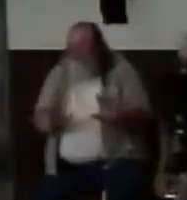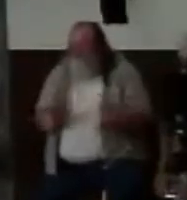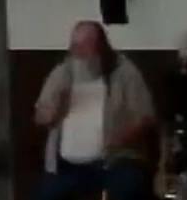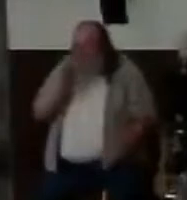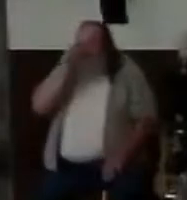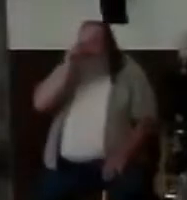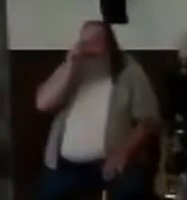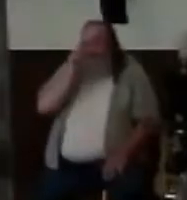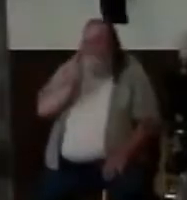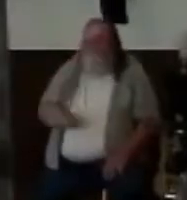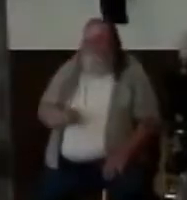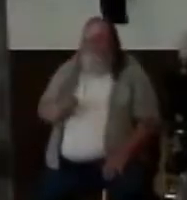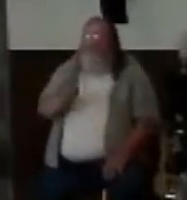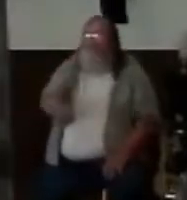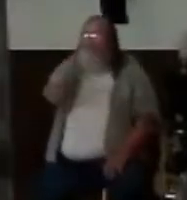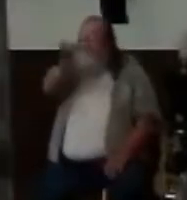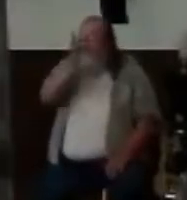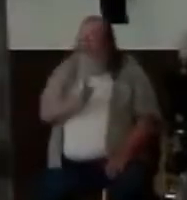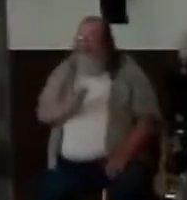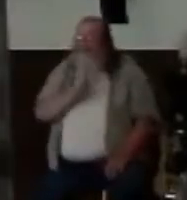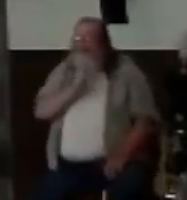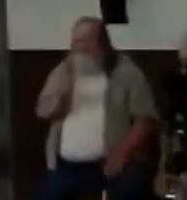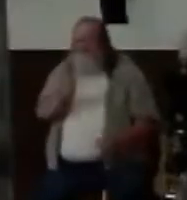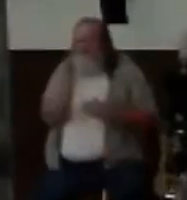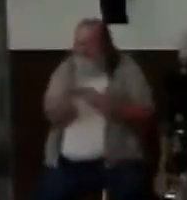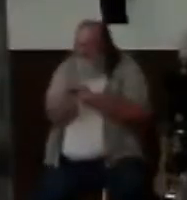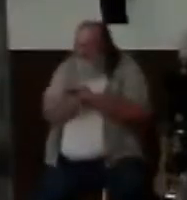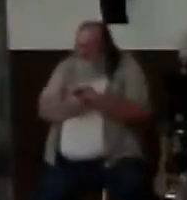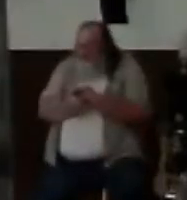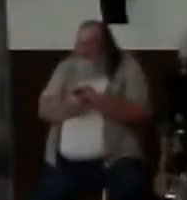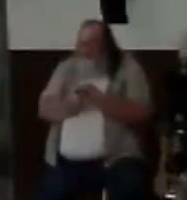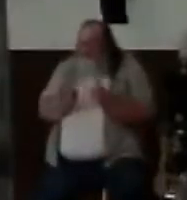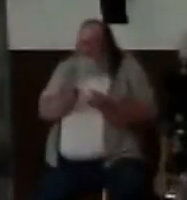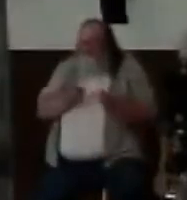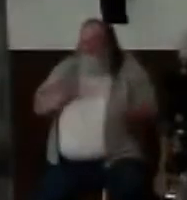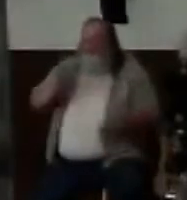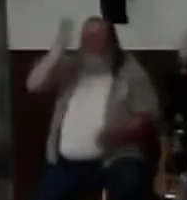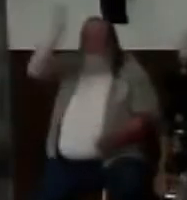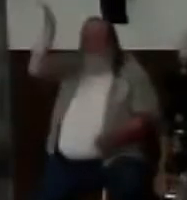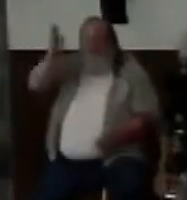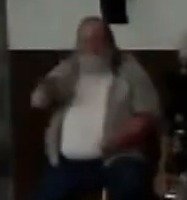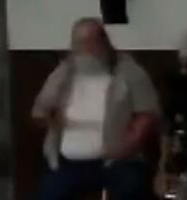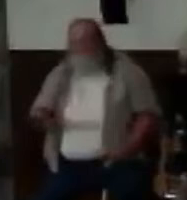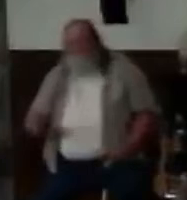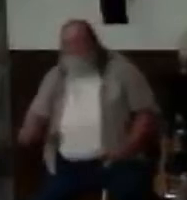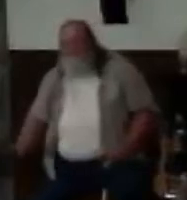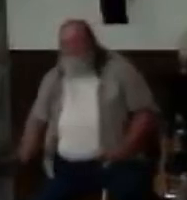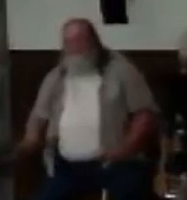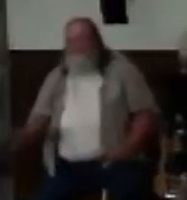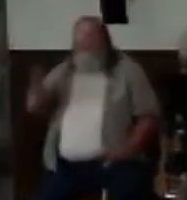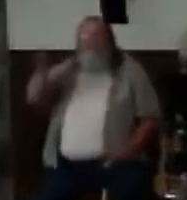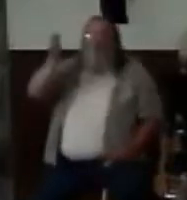God does not hide from his children his message.